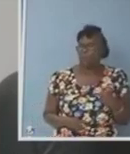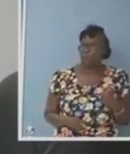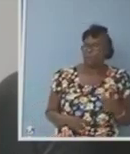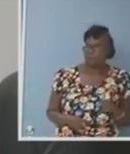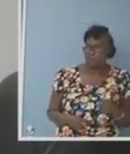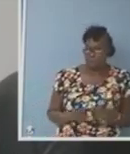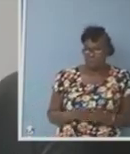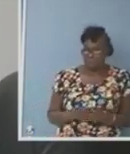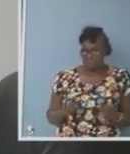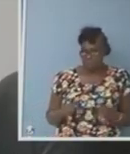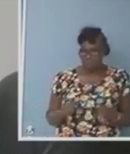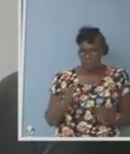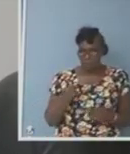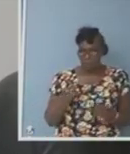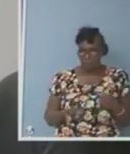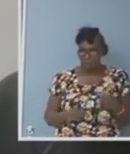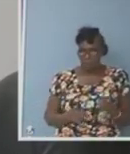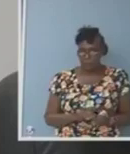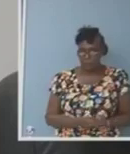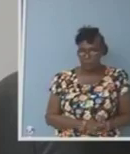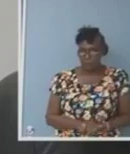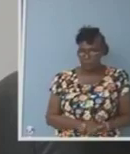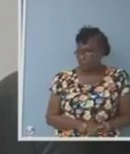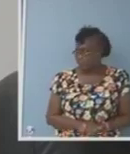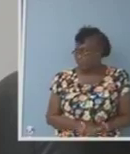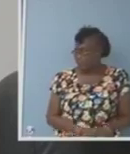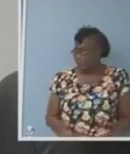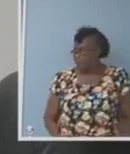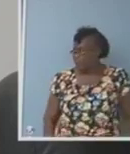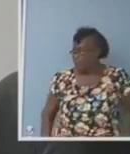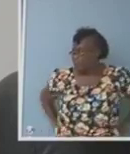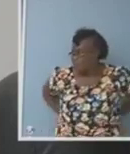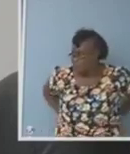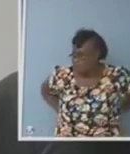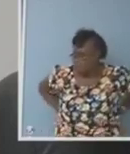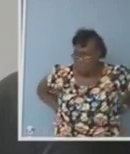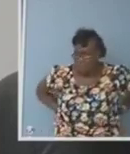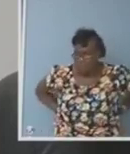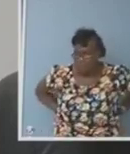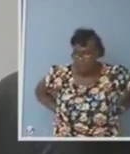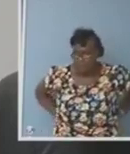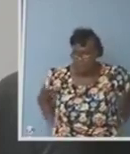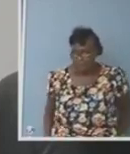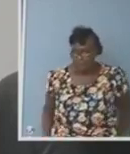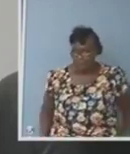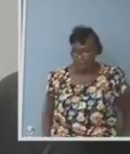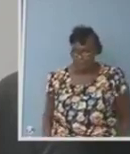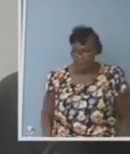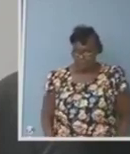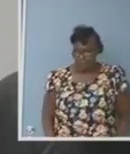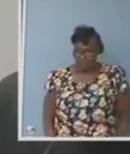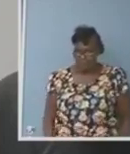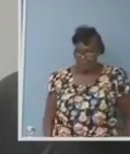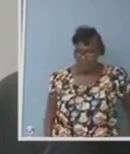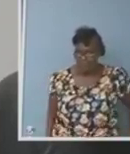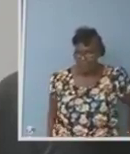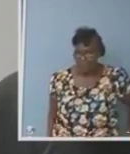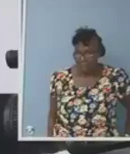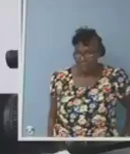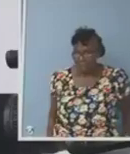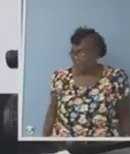patient. Okay. There was also... Last I have question, please. Yeah. Two more, sorry. Very